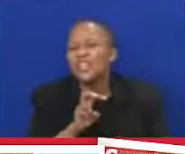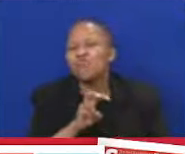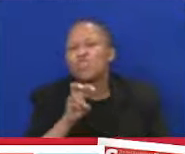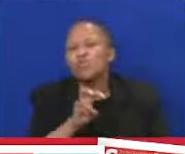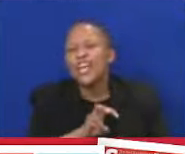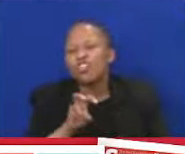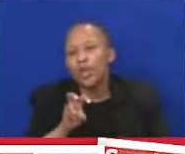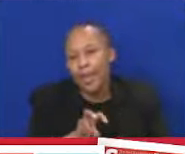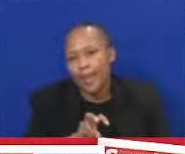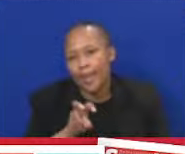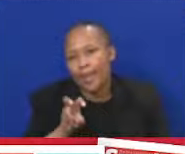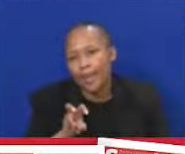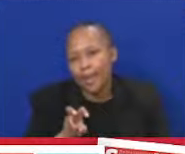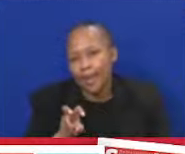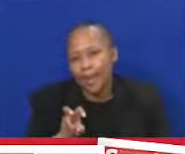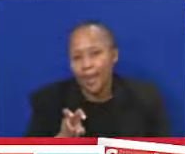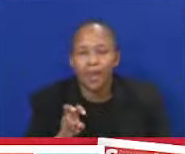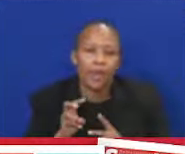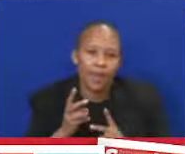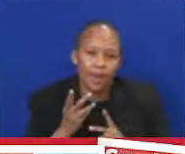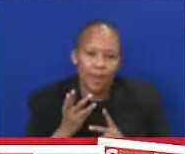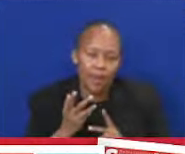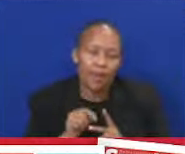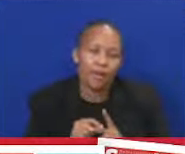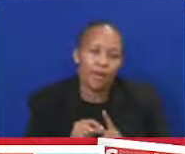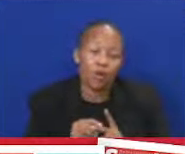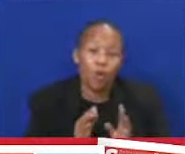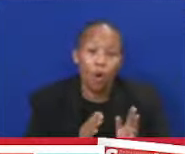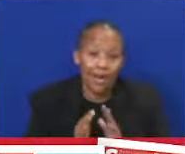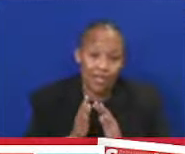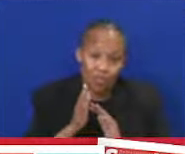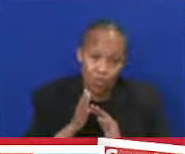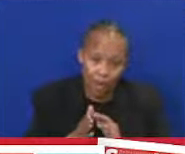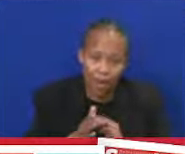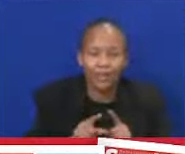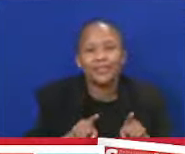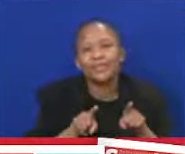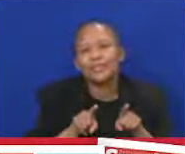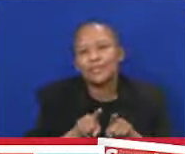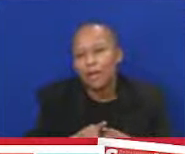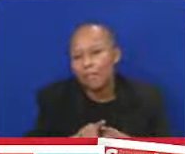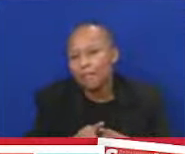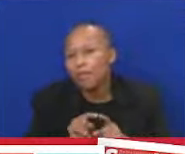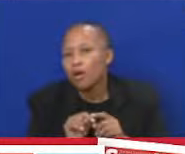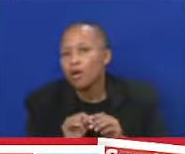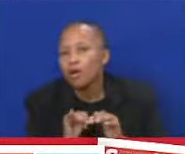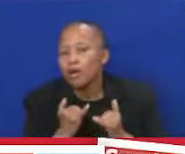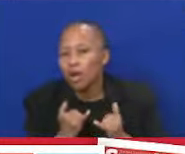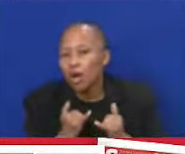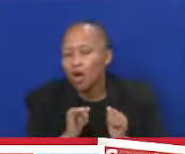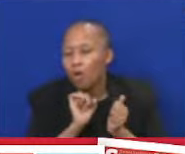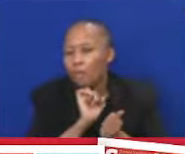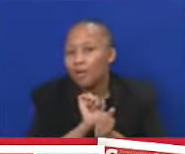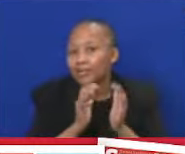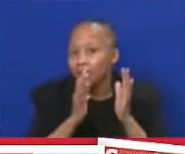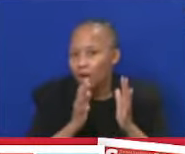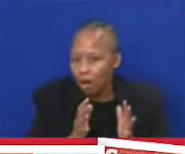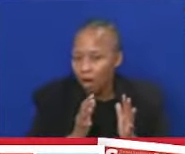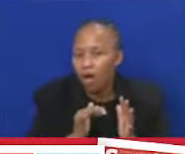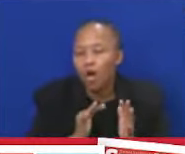prisoners thereof. And also, should we require a prisoner to be transferred to a